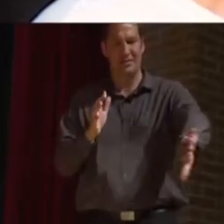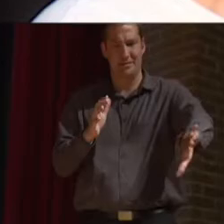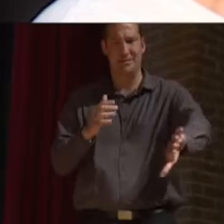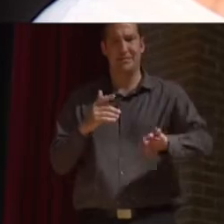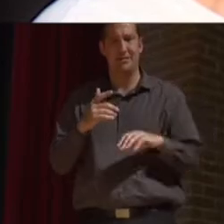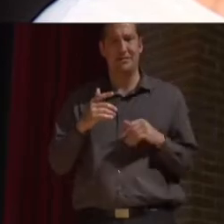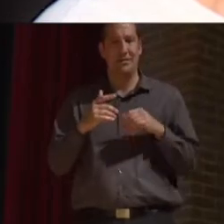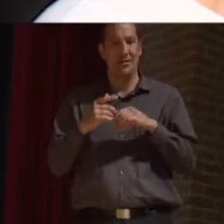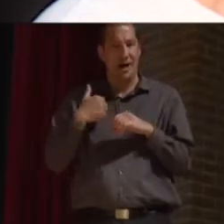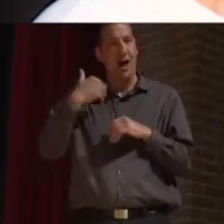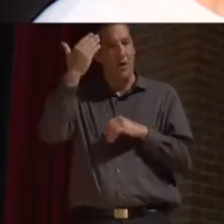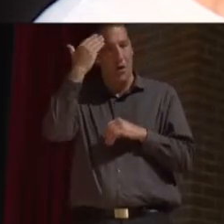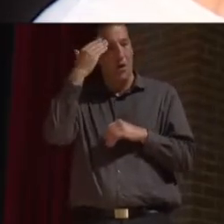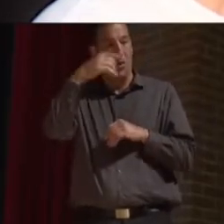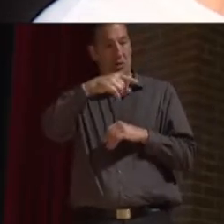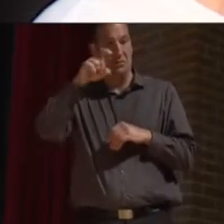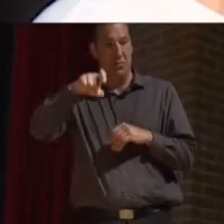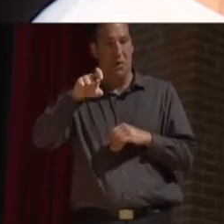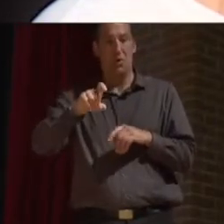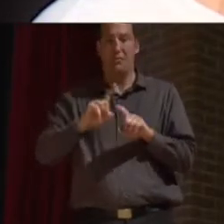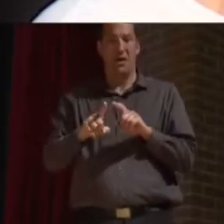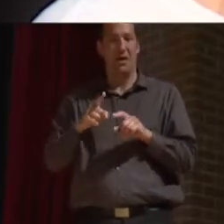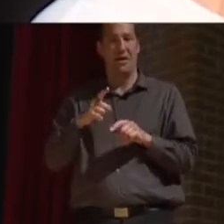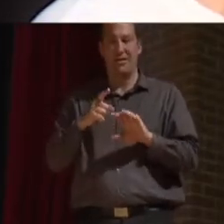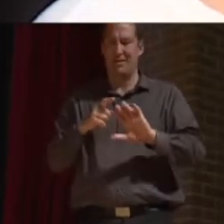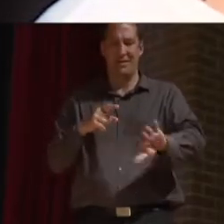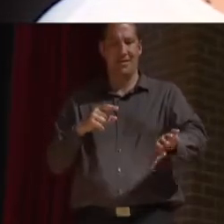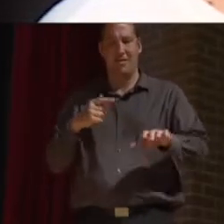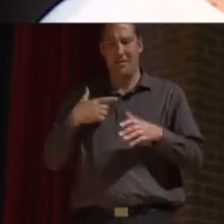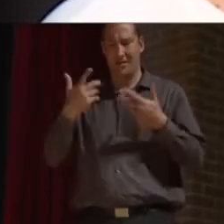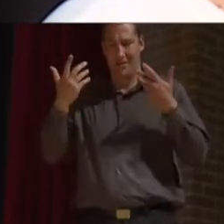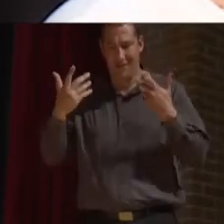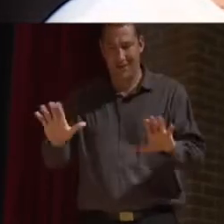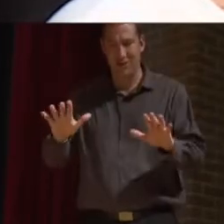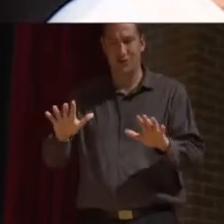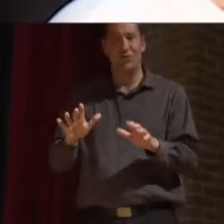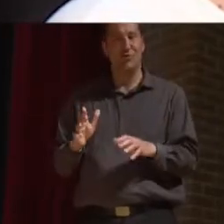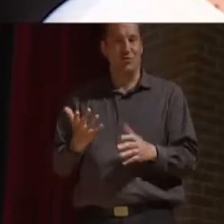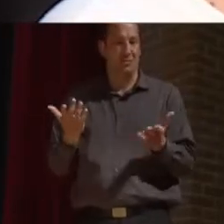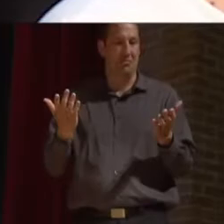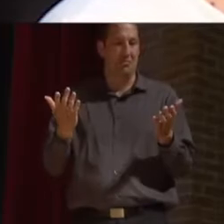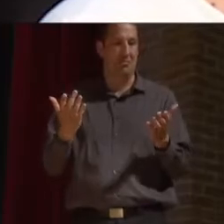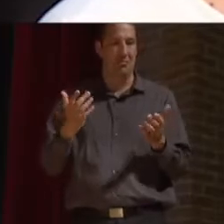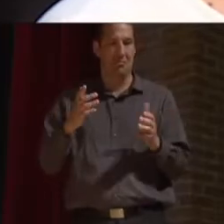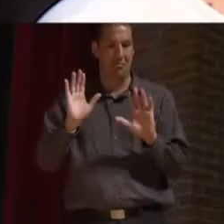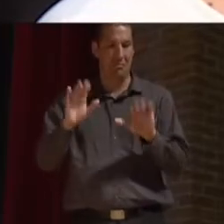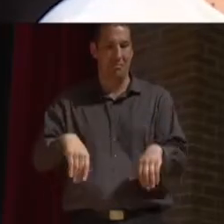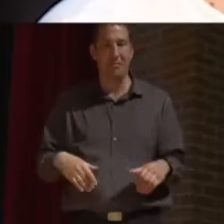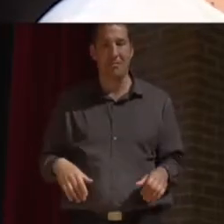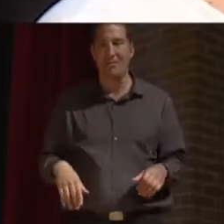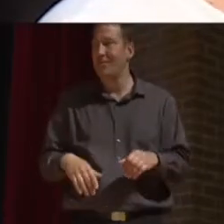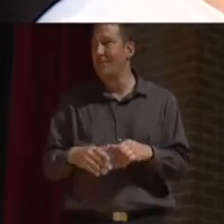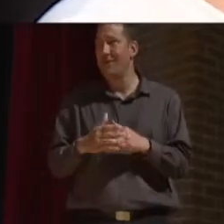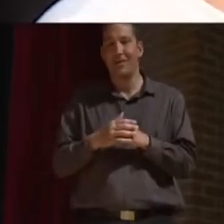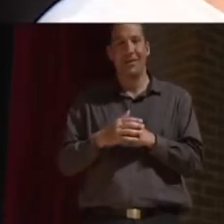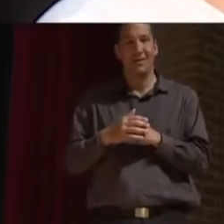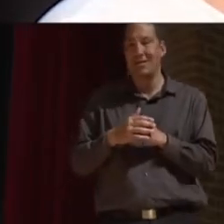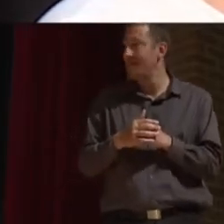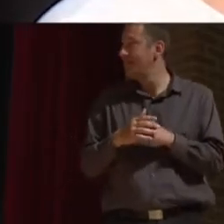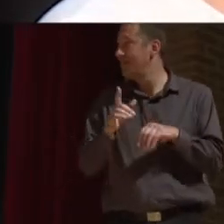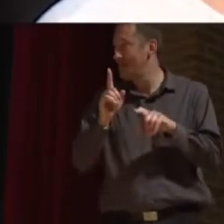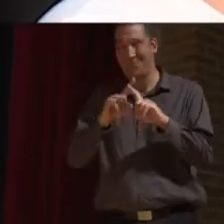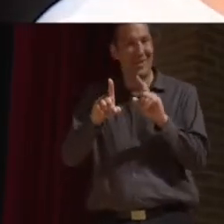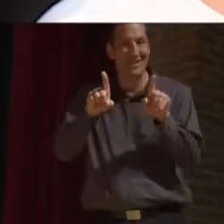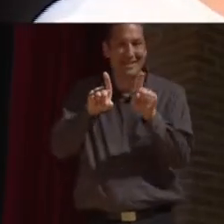so-and-so else was supposed to do it and they had 2 hours to do it. It's done. Alan's not going to go off because it didn't get done. It's the same as